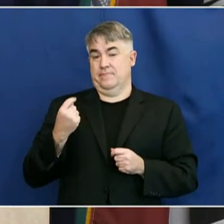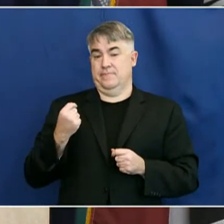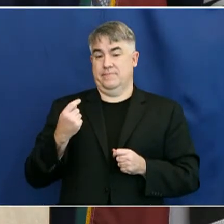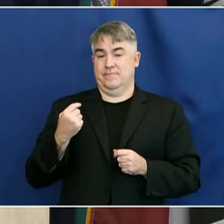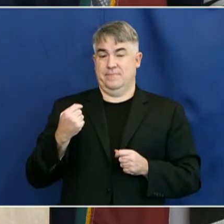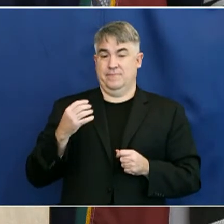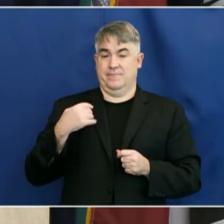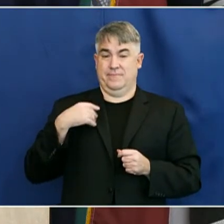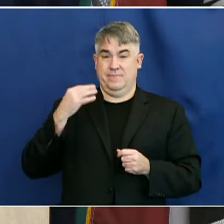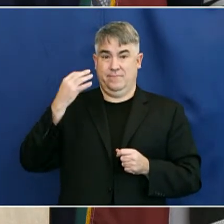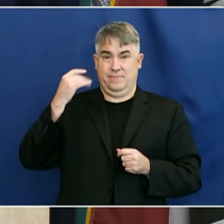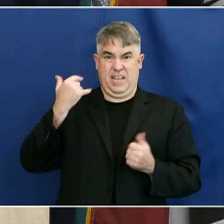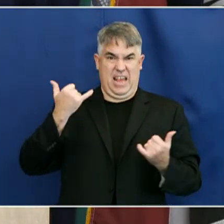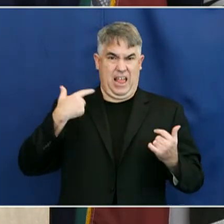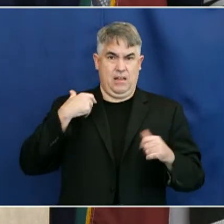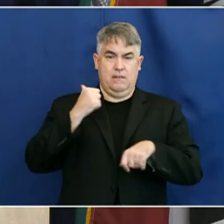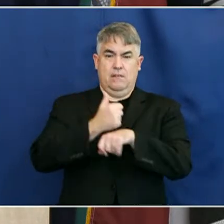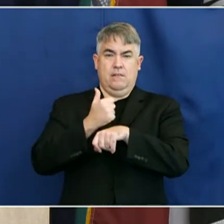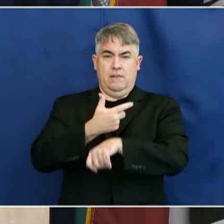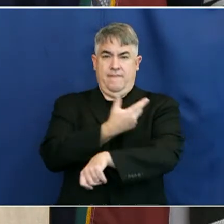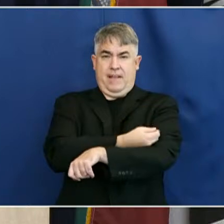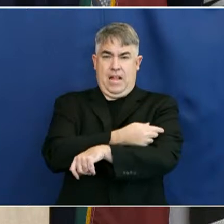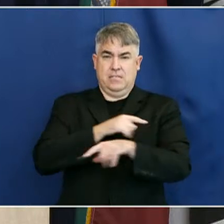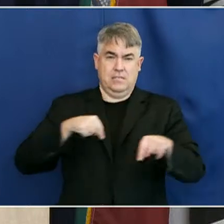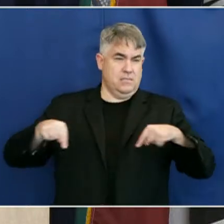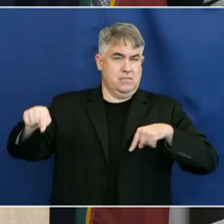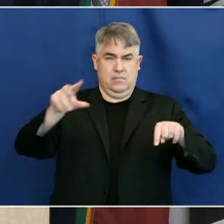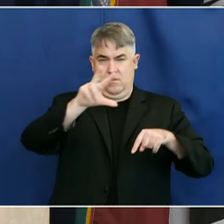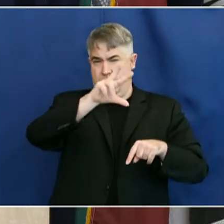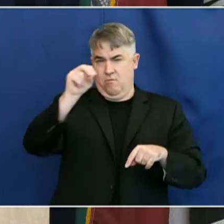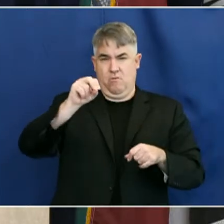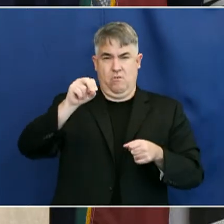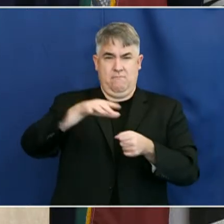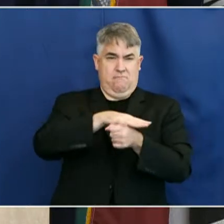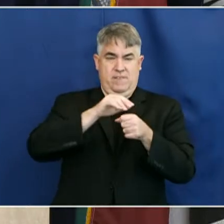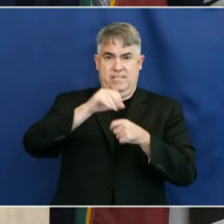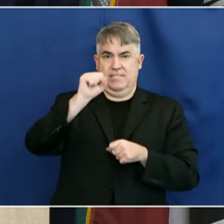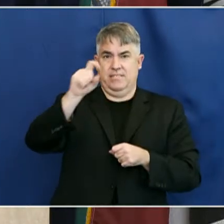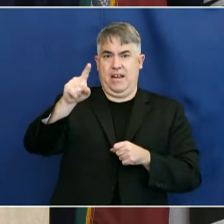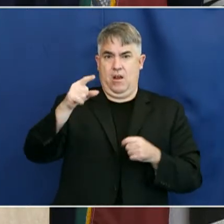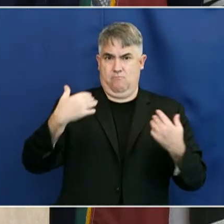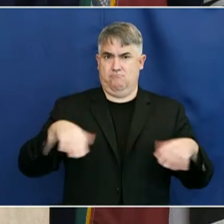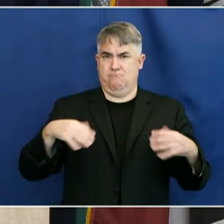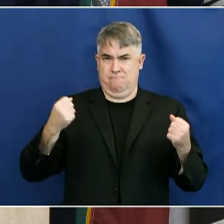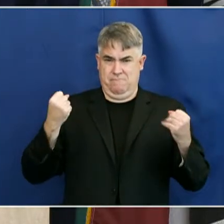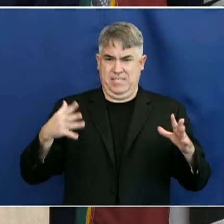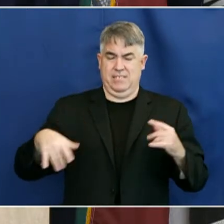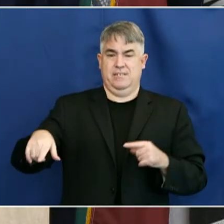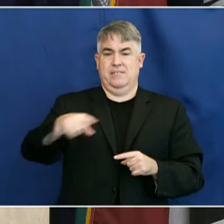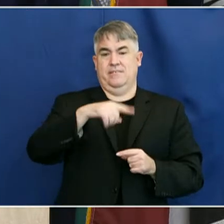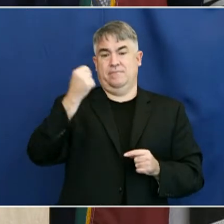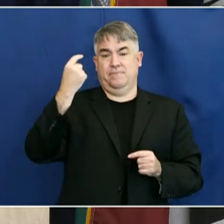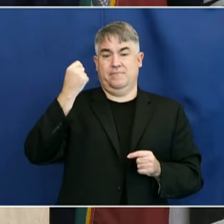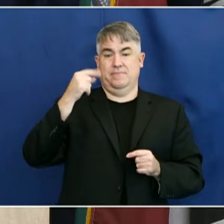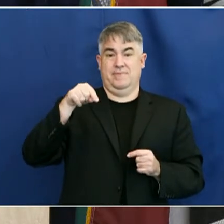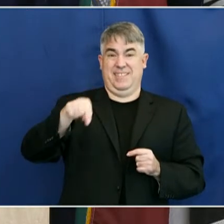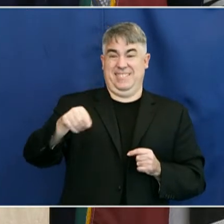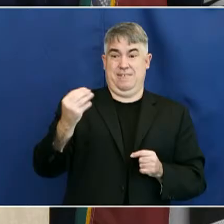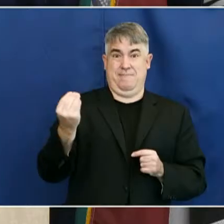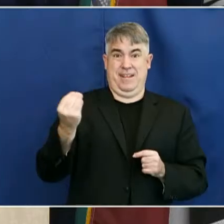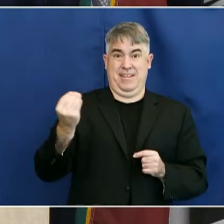sites throughout San Diego County. On the subject of vaccines, on Monday is the greatly